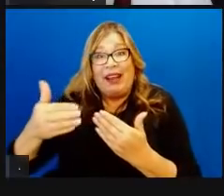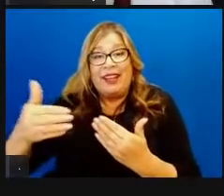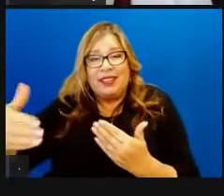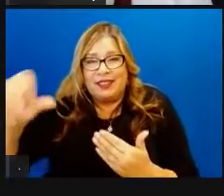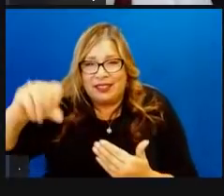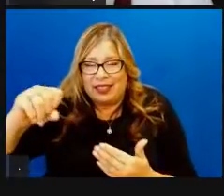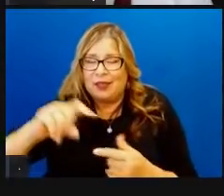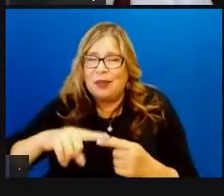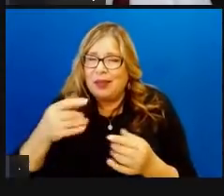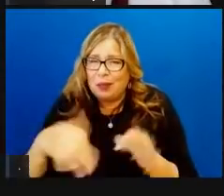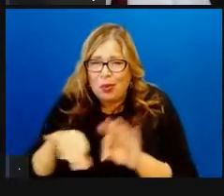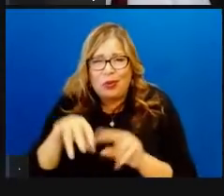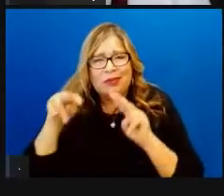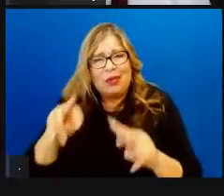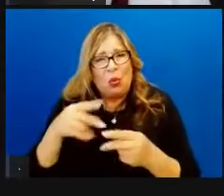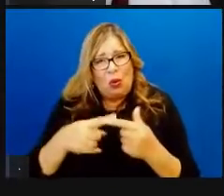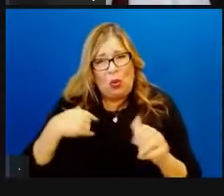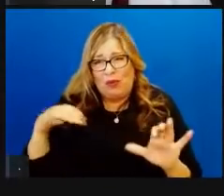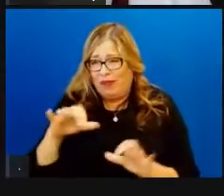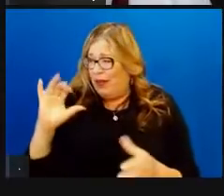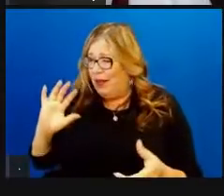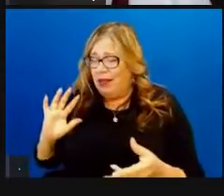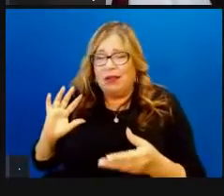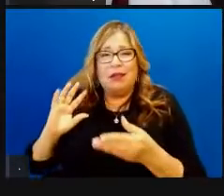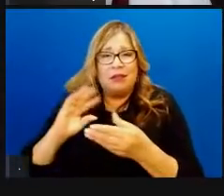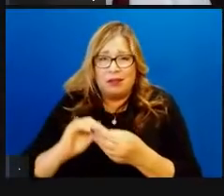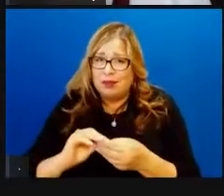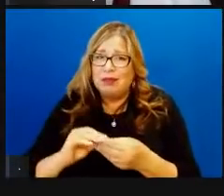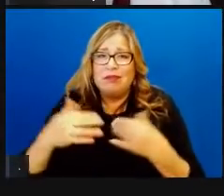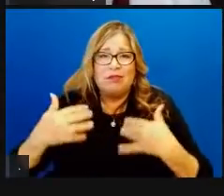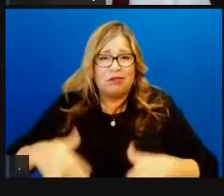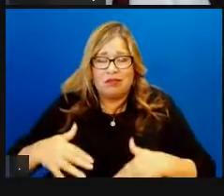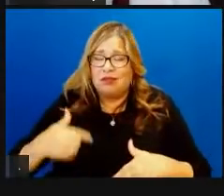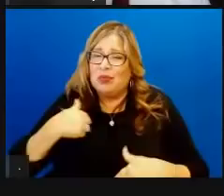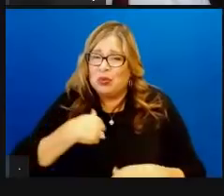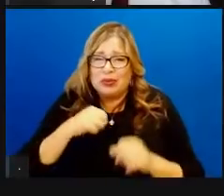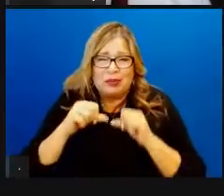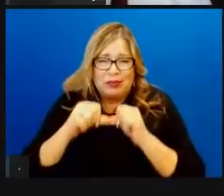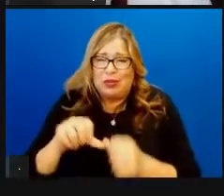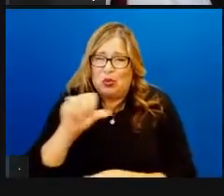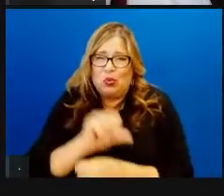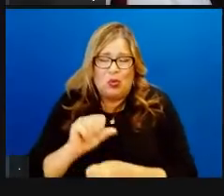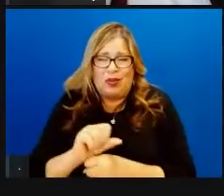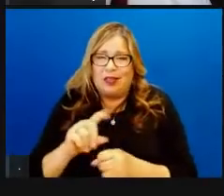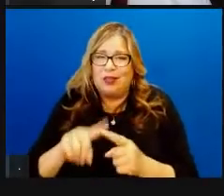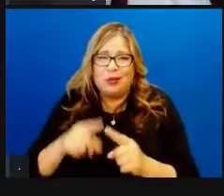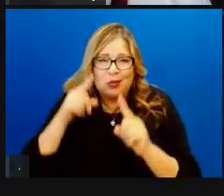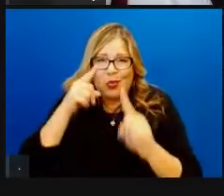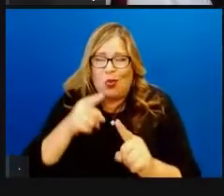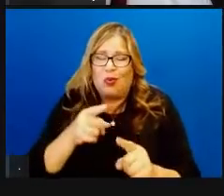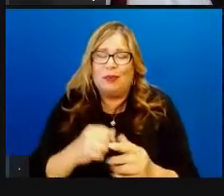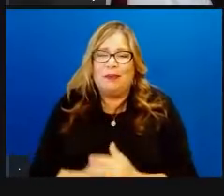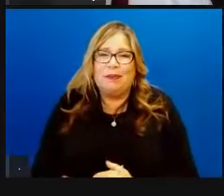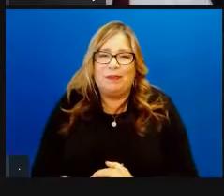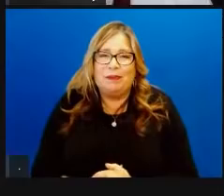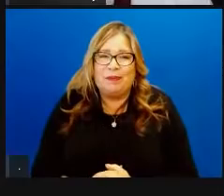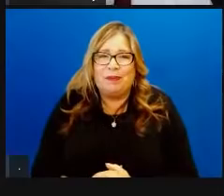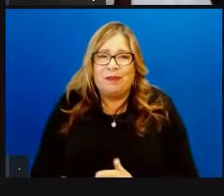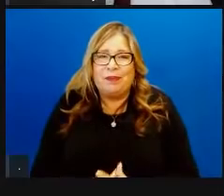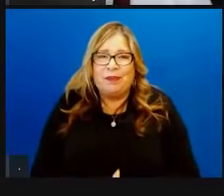speaks volumes to the efforts that we continue to work towards. Next slide.